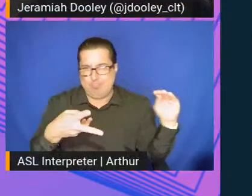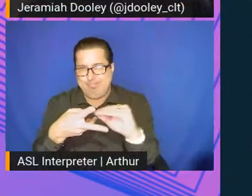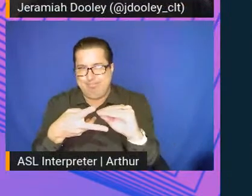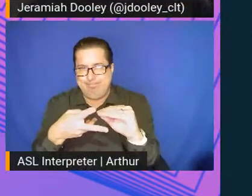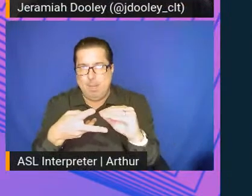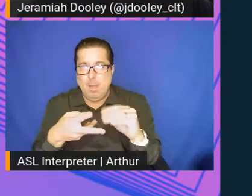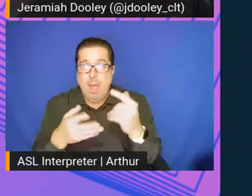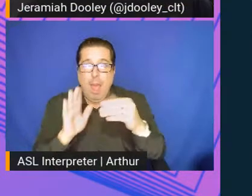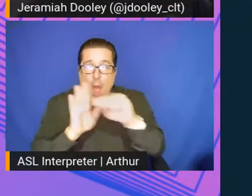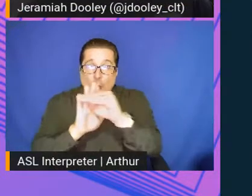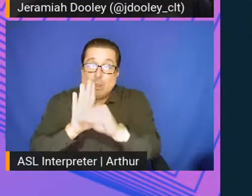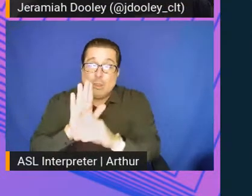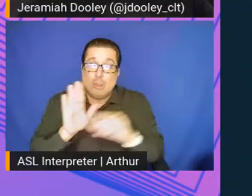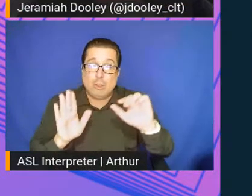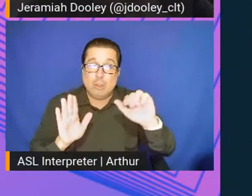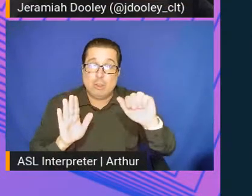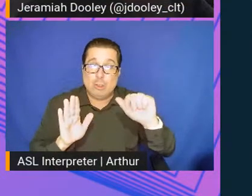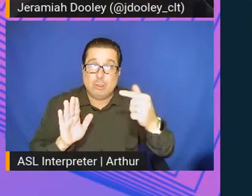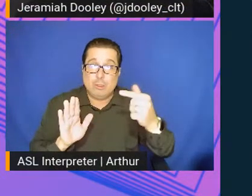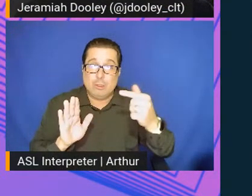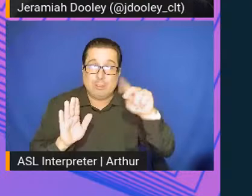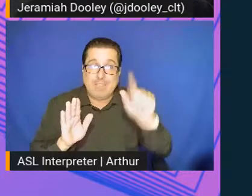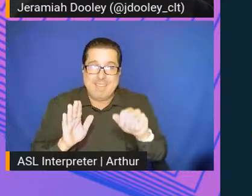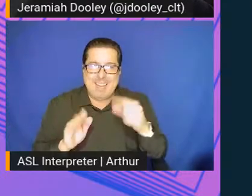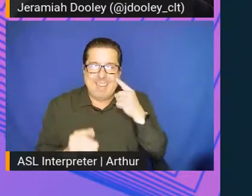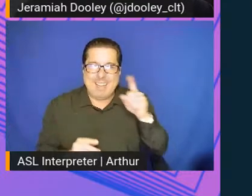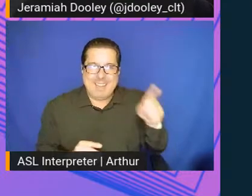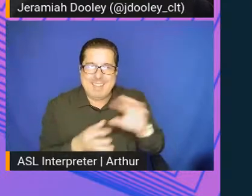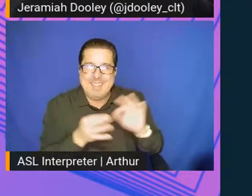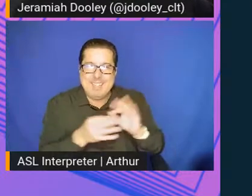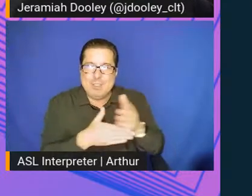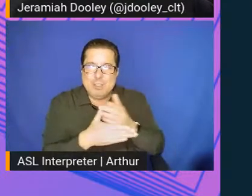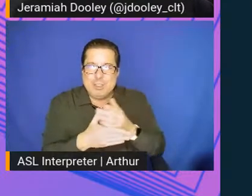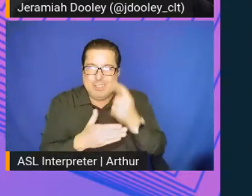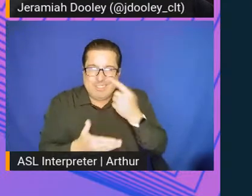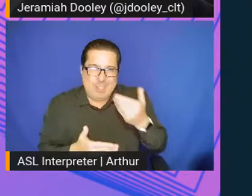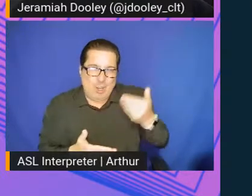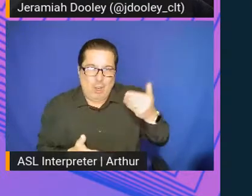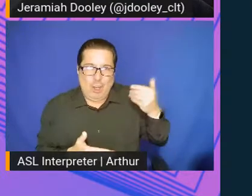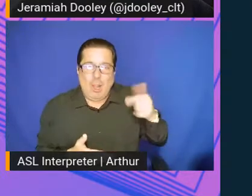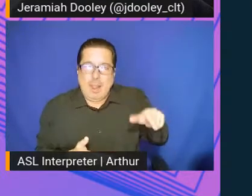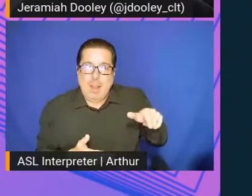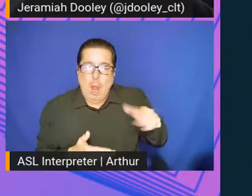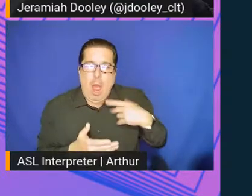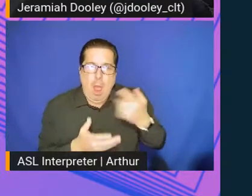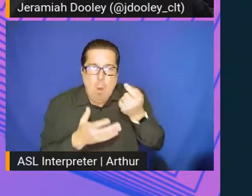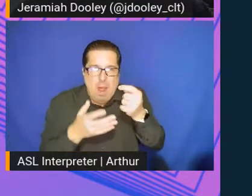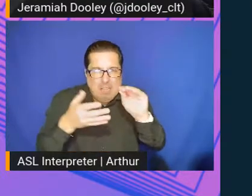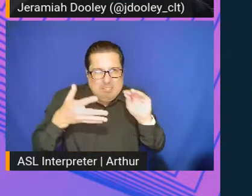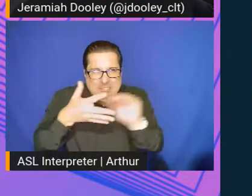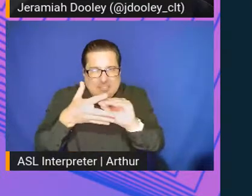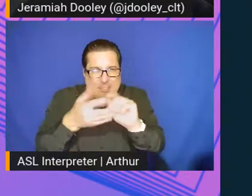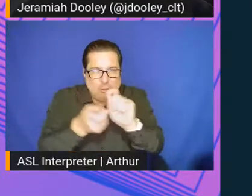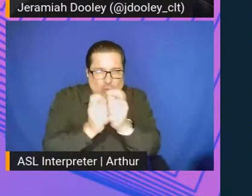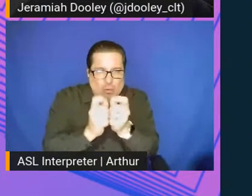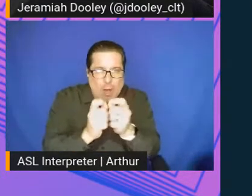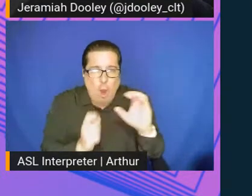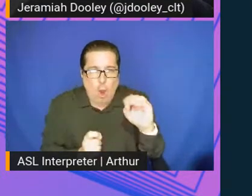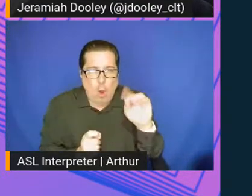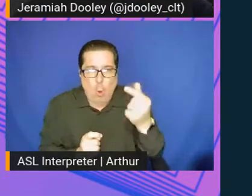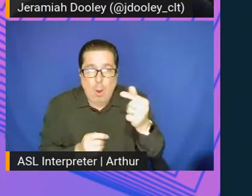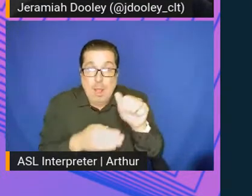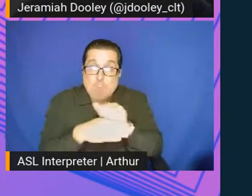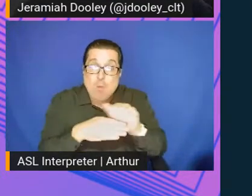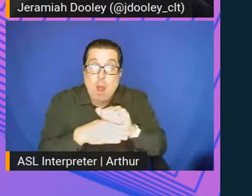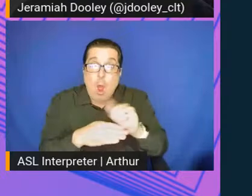agenda that Inbal shared earlier, because there's a quick change that I want to make here. You know, good coding practices